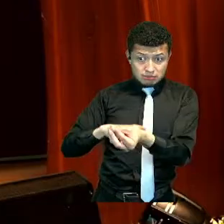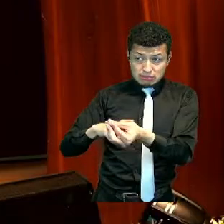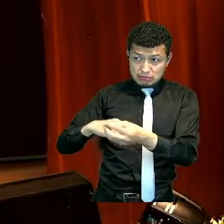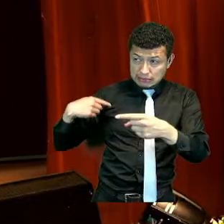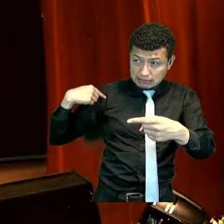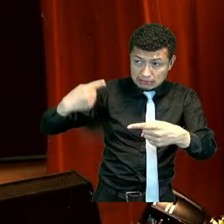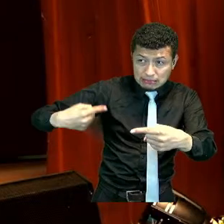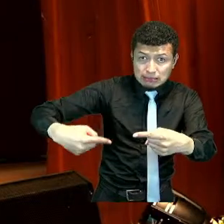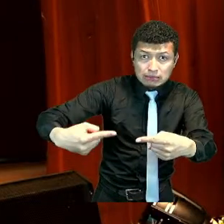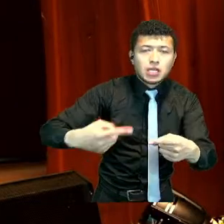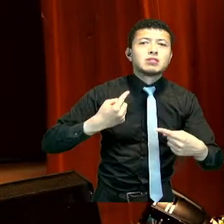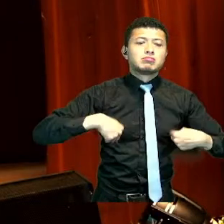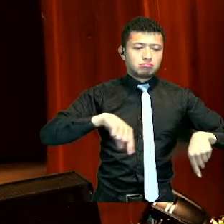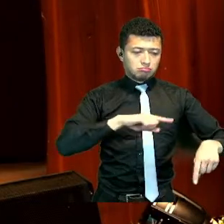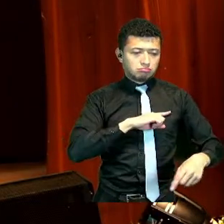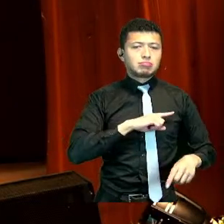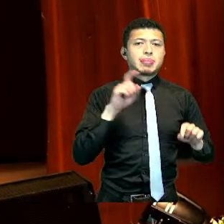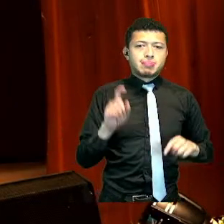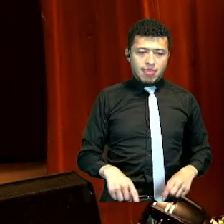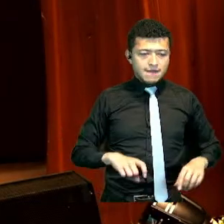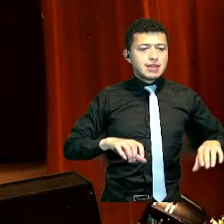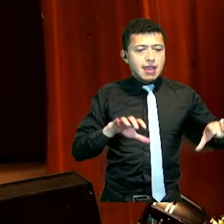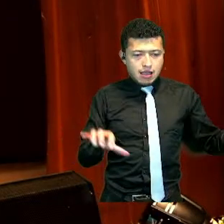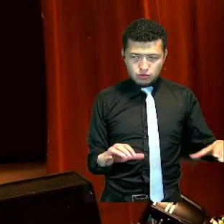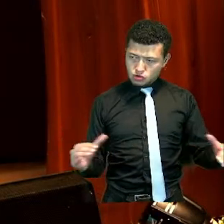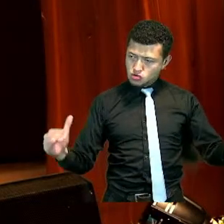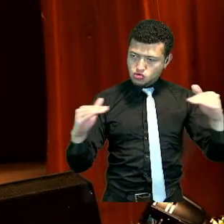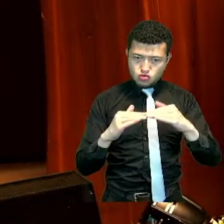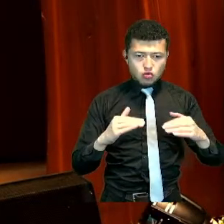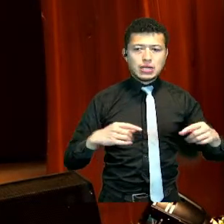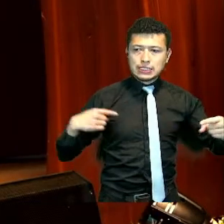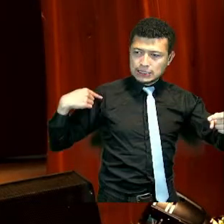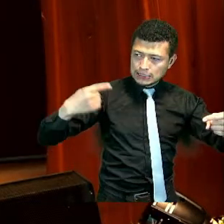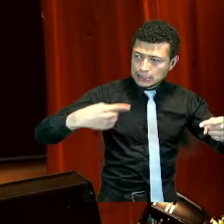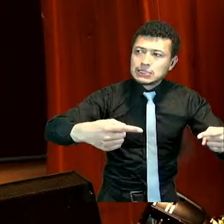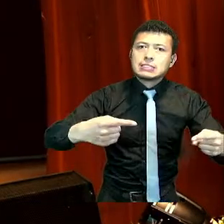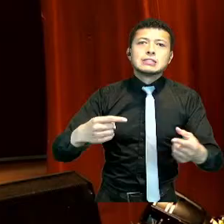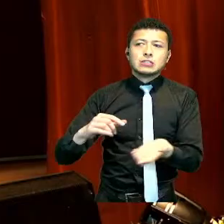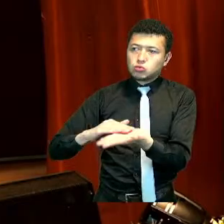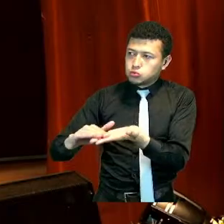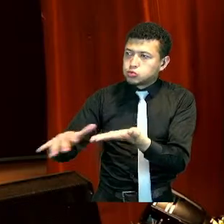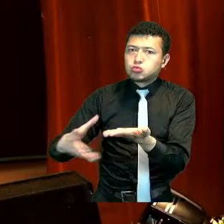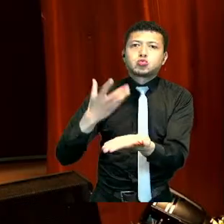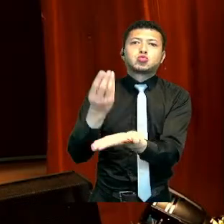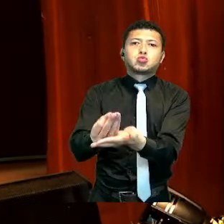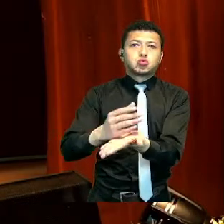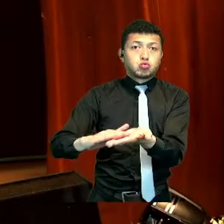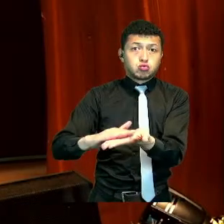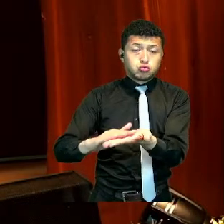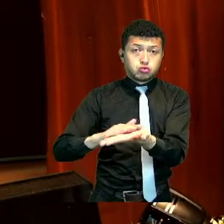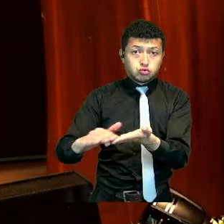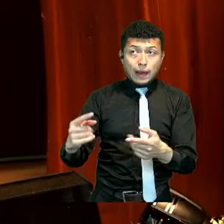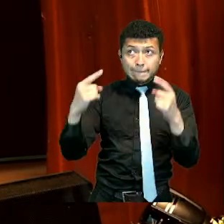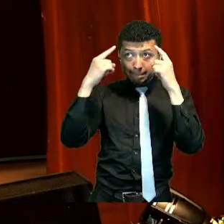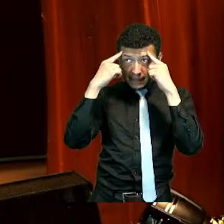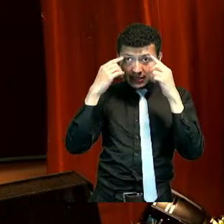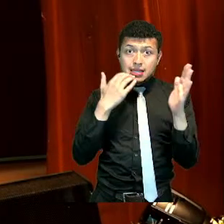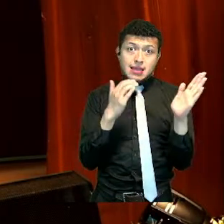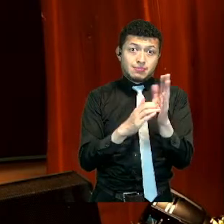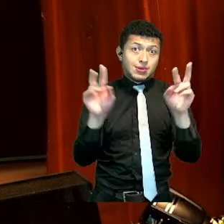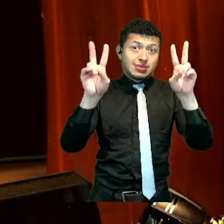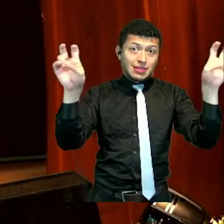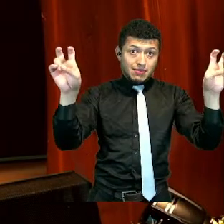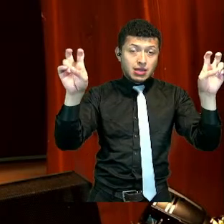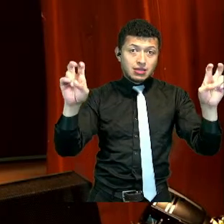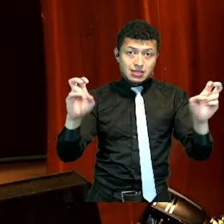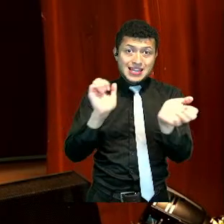And then how systematic and organized our actions should be analyzing these results. And when we think about slavery, it